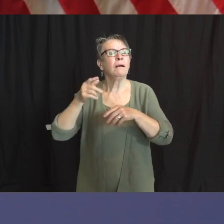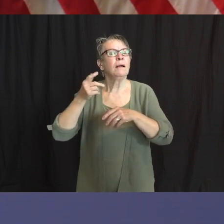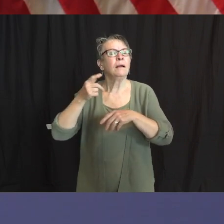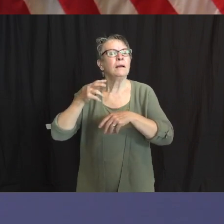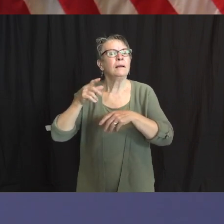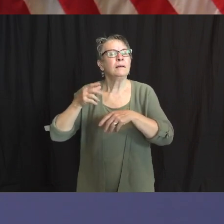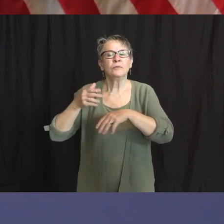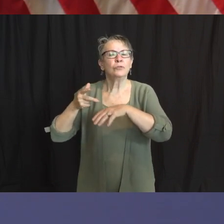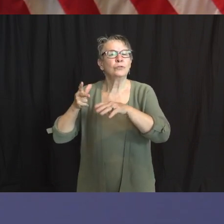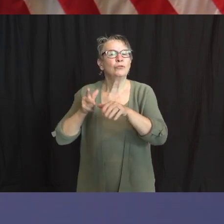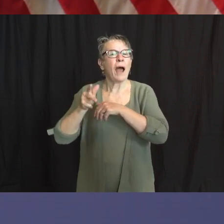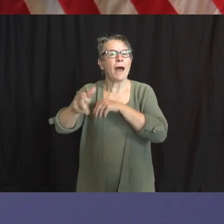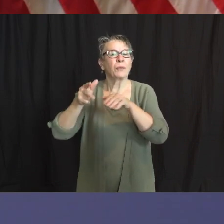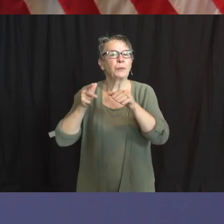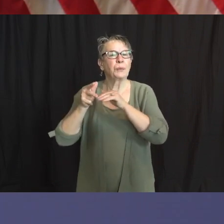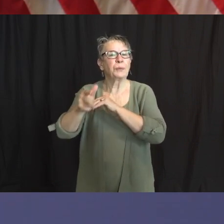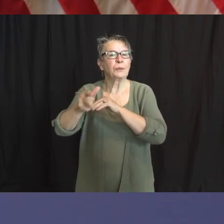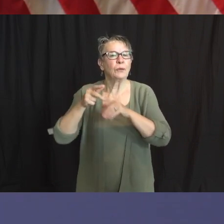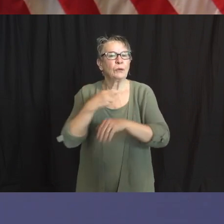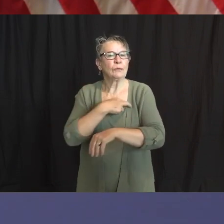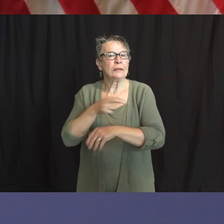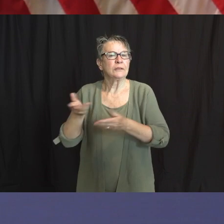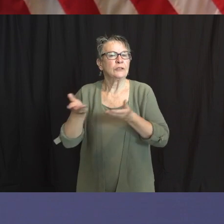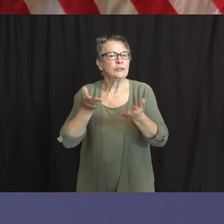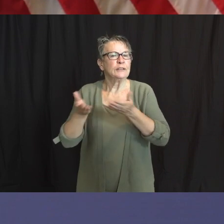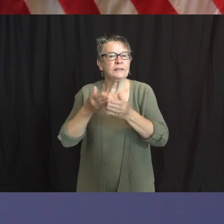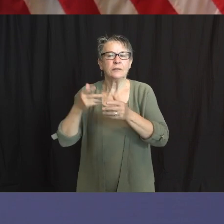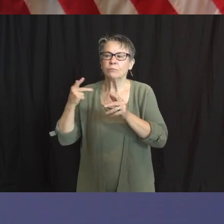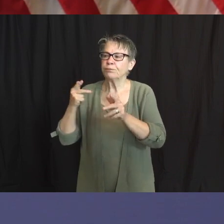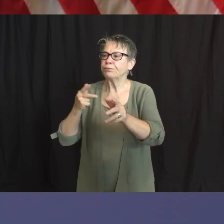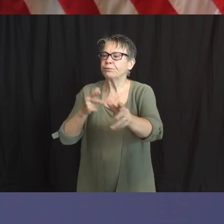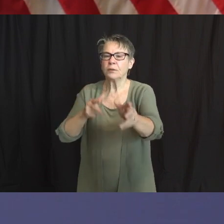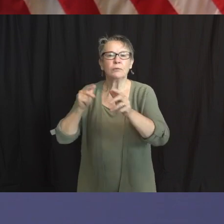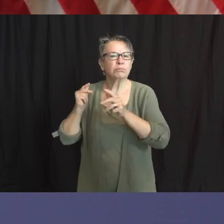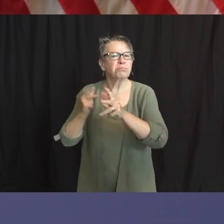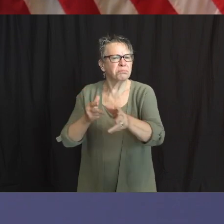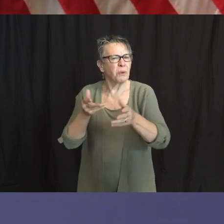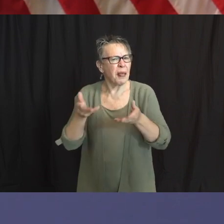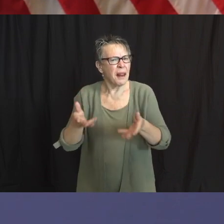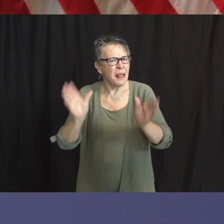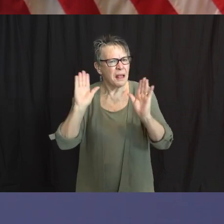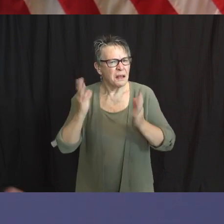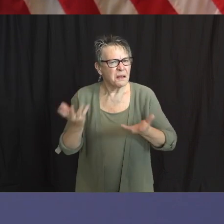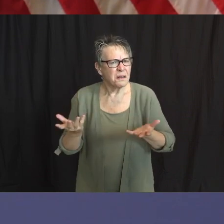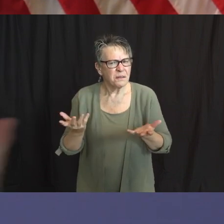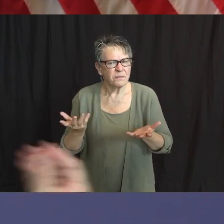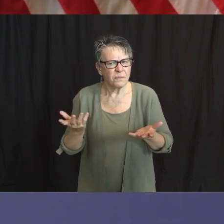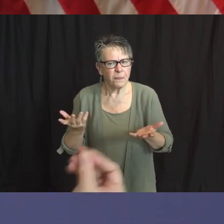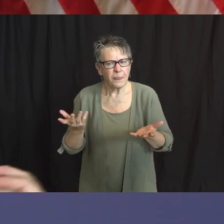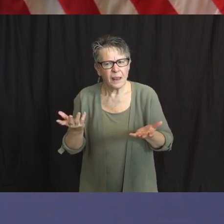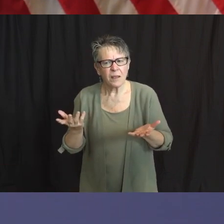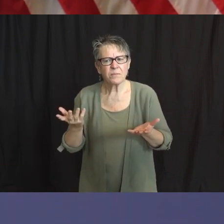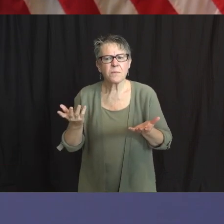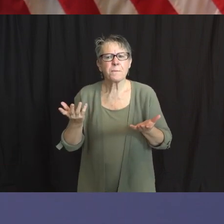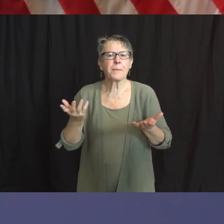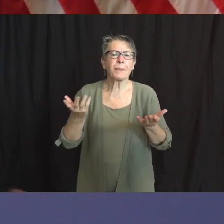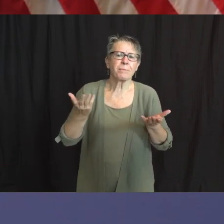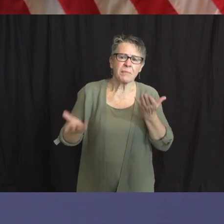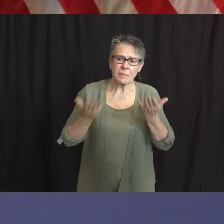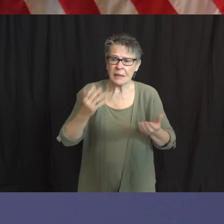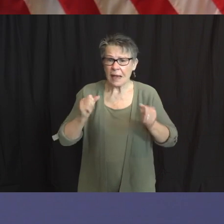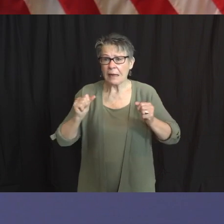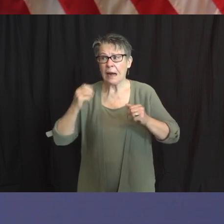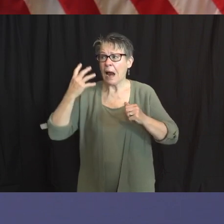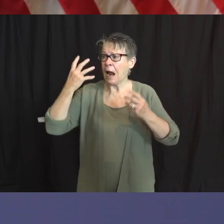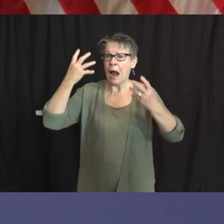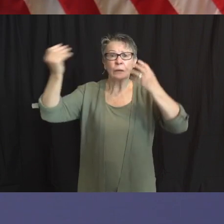see outdoor faith services at some point in a matter of weeks, I would hope.